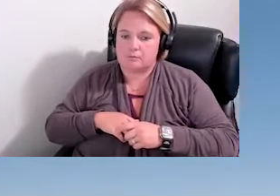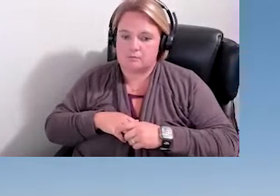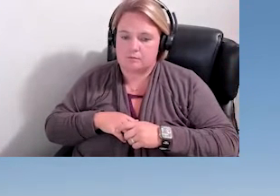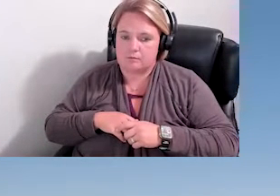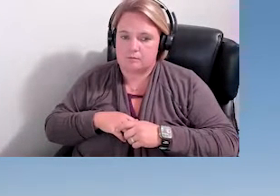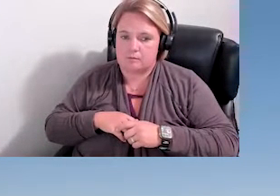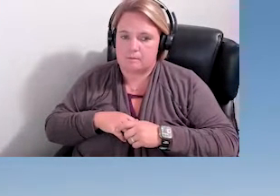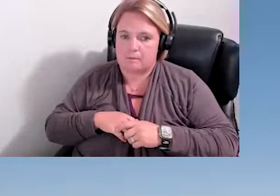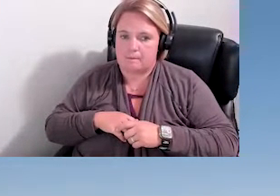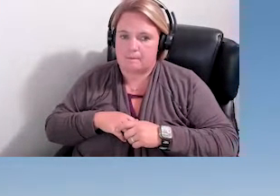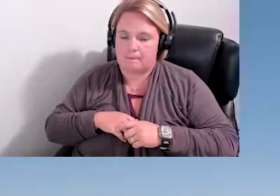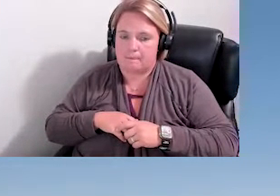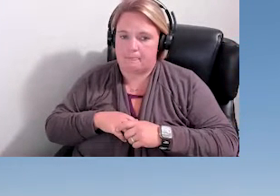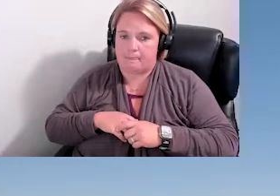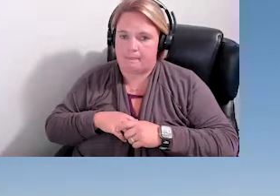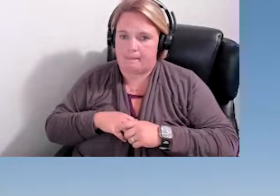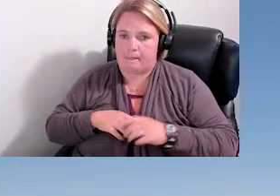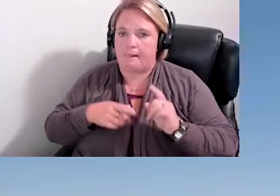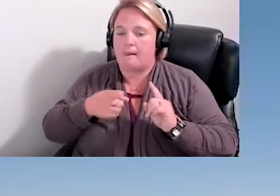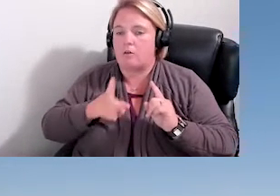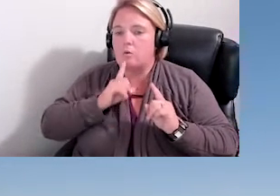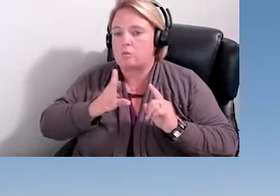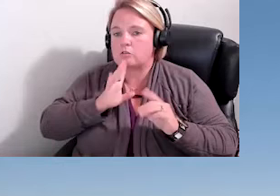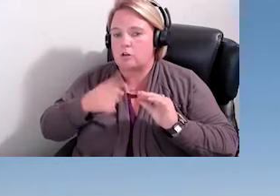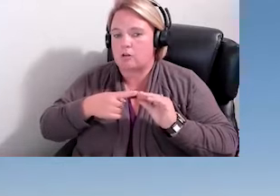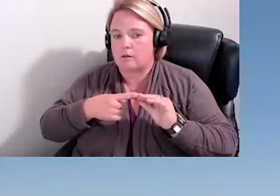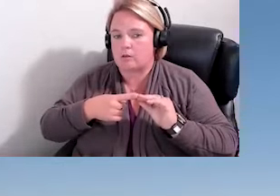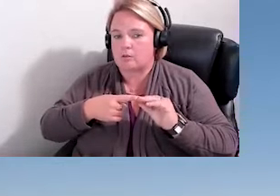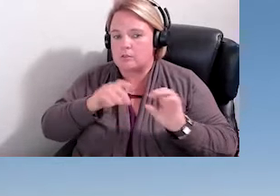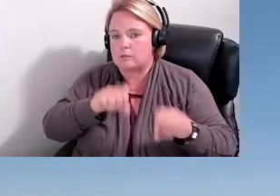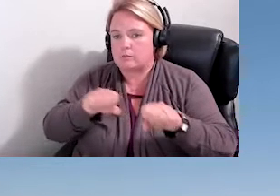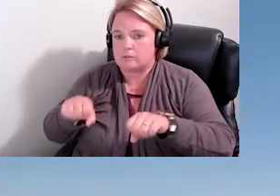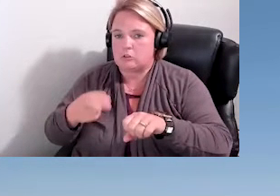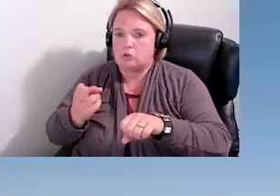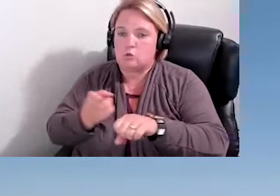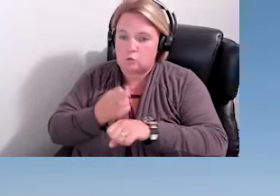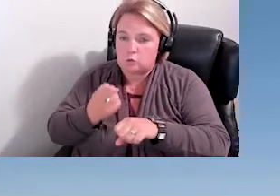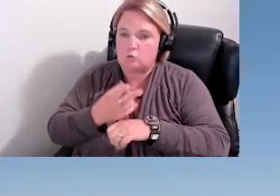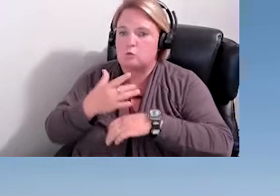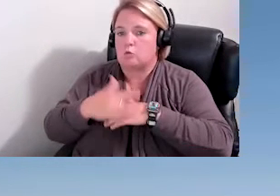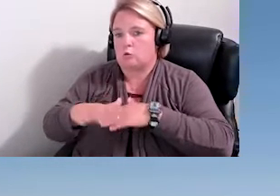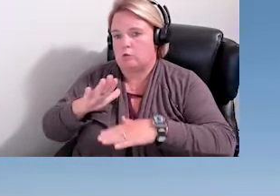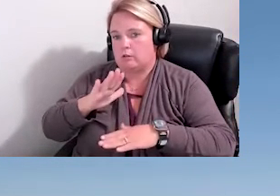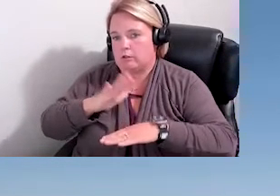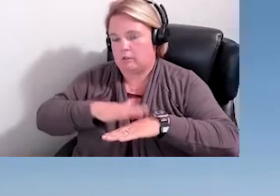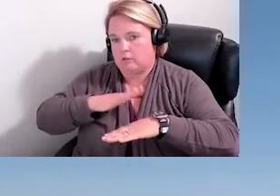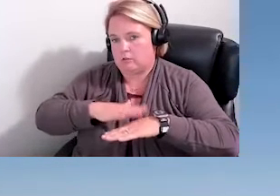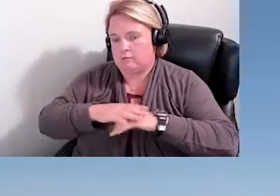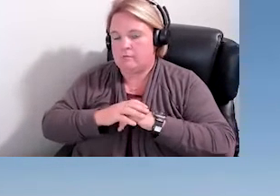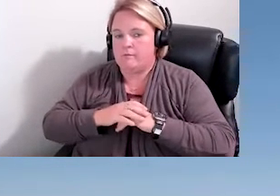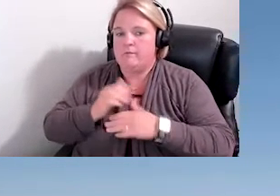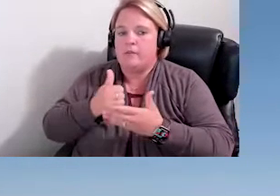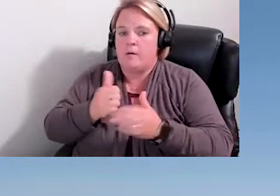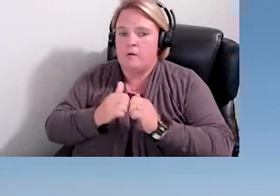And what we really want to talk about is the potential to use Early Alert to help with equity